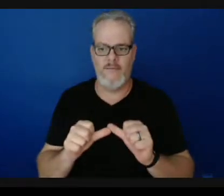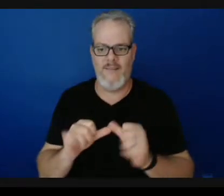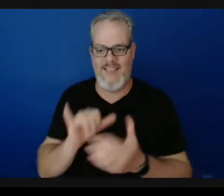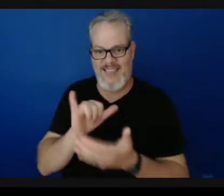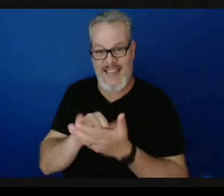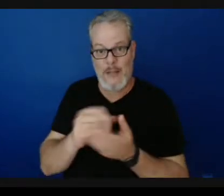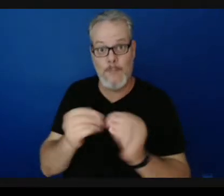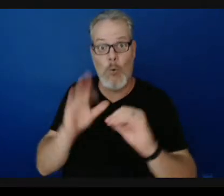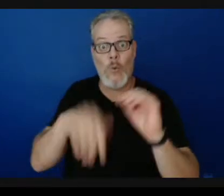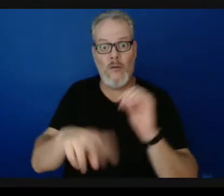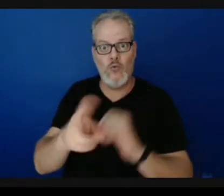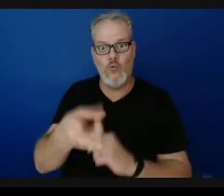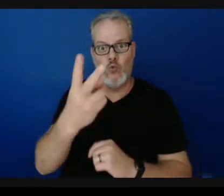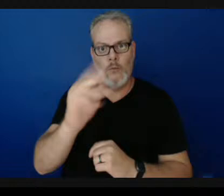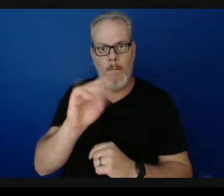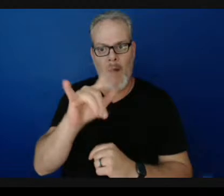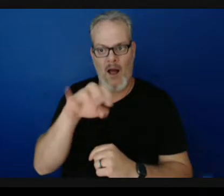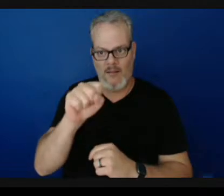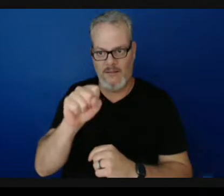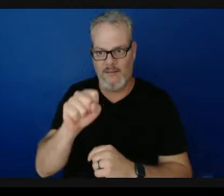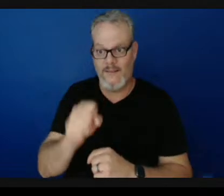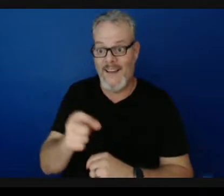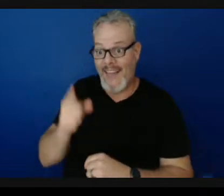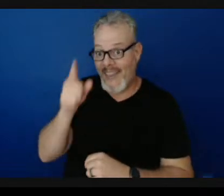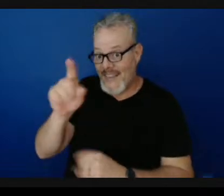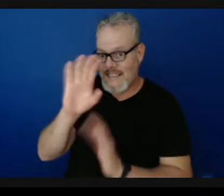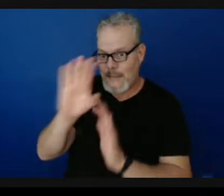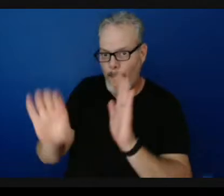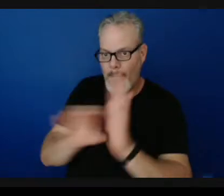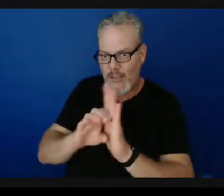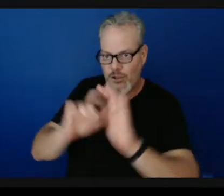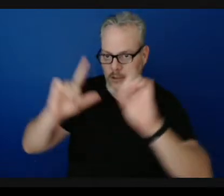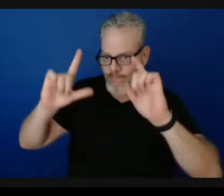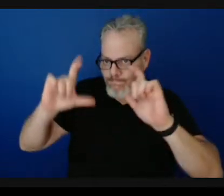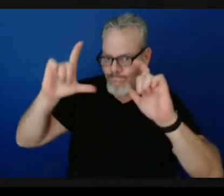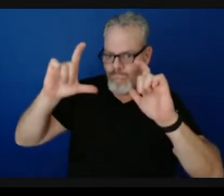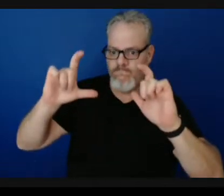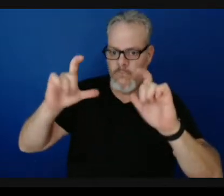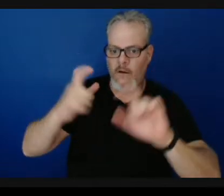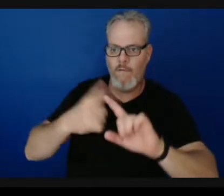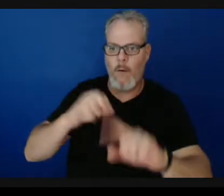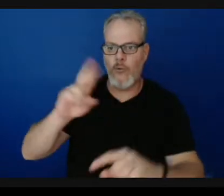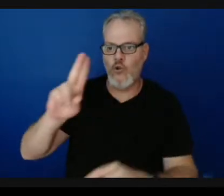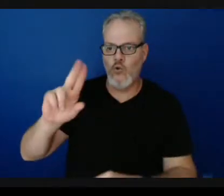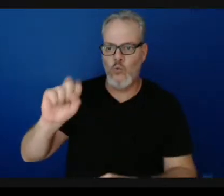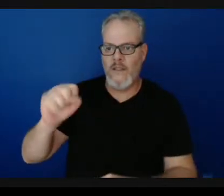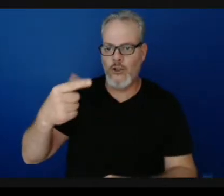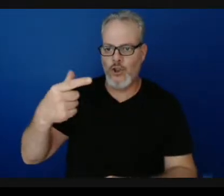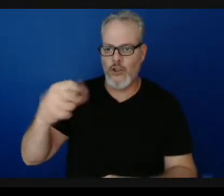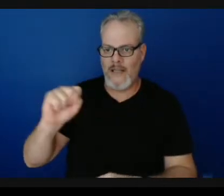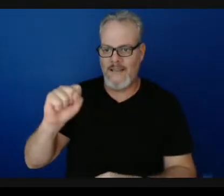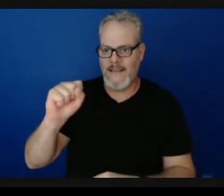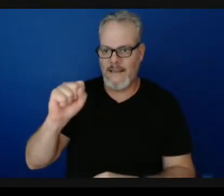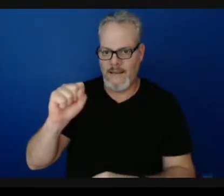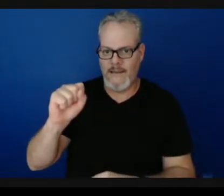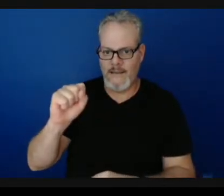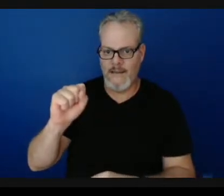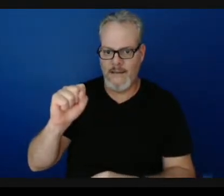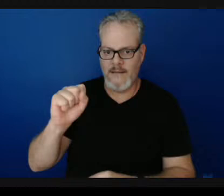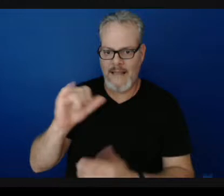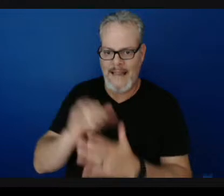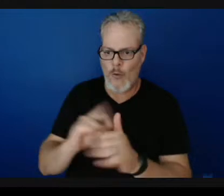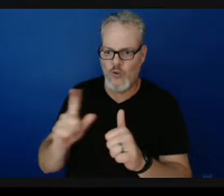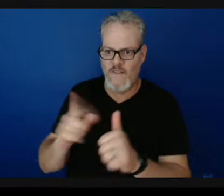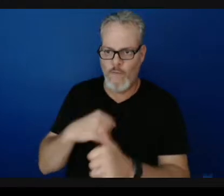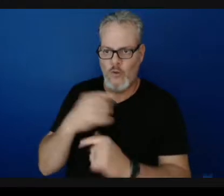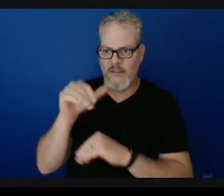miles back. This is an image caught from the USGS cam on the first nights when it was pointing down